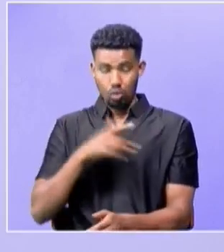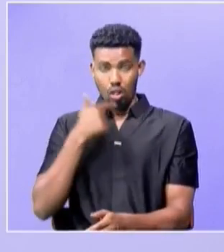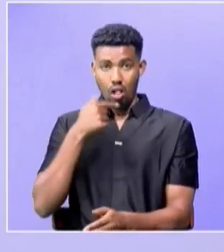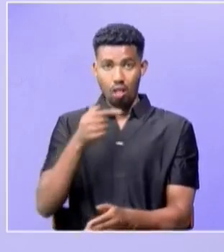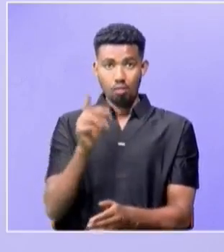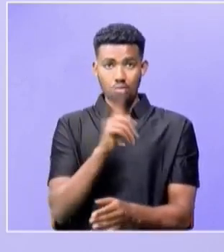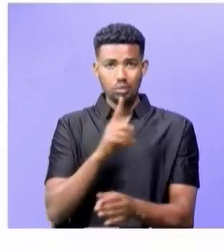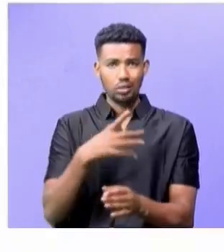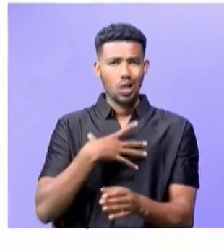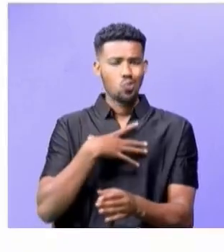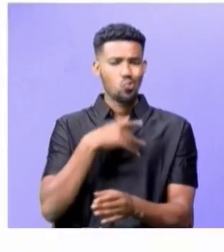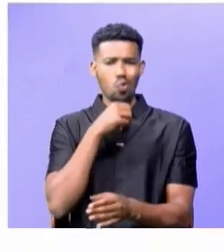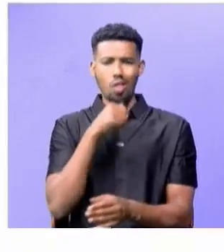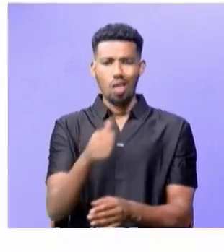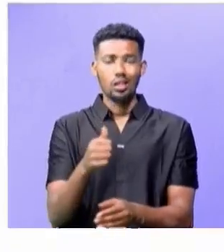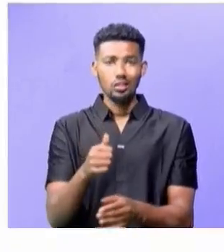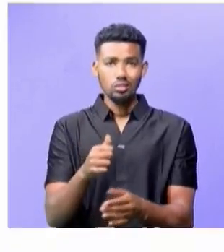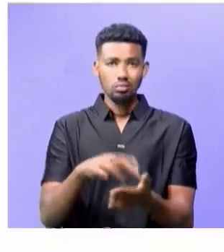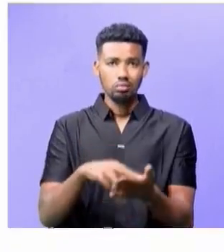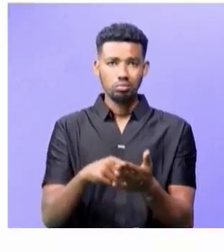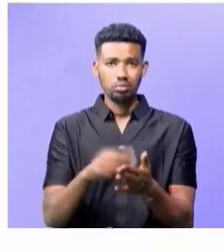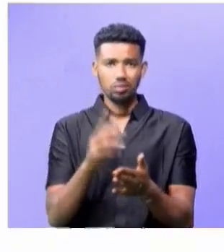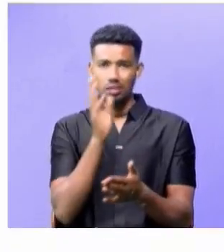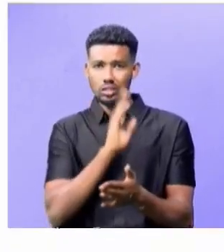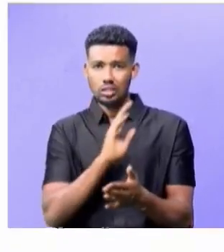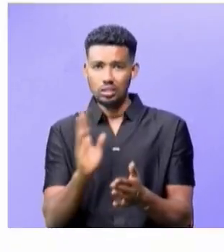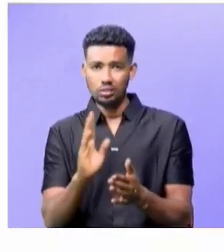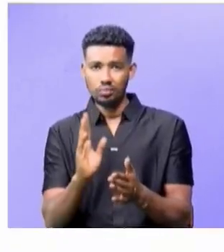It means neither